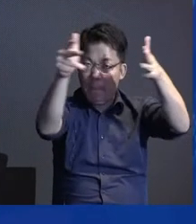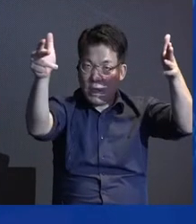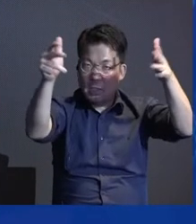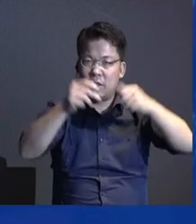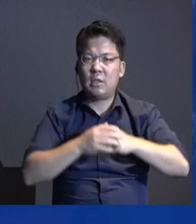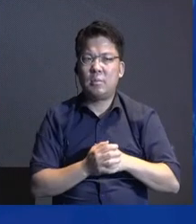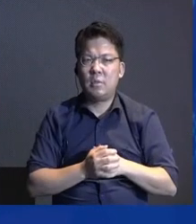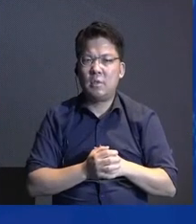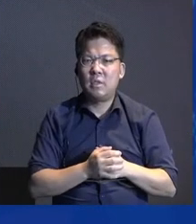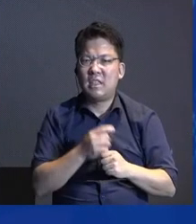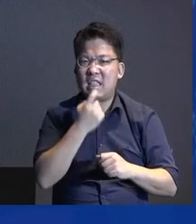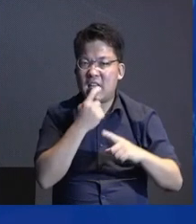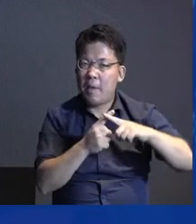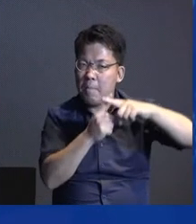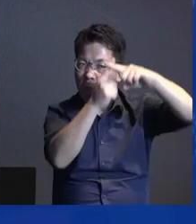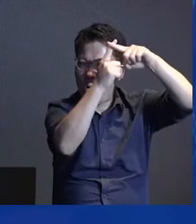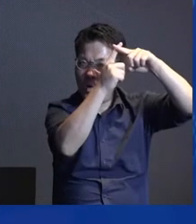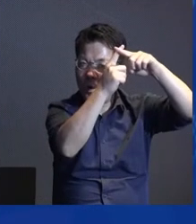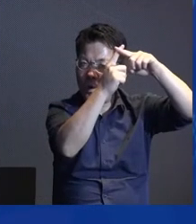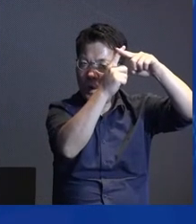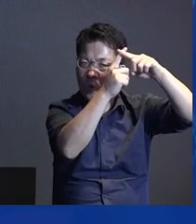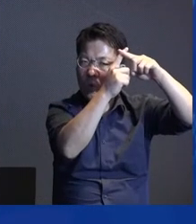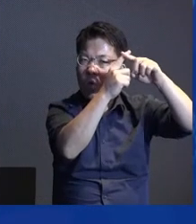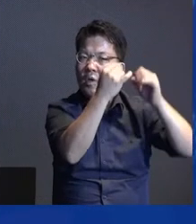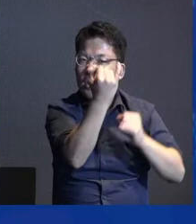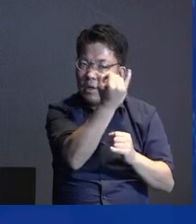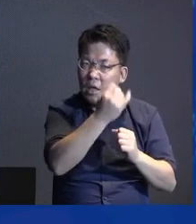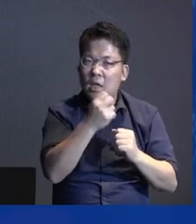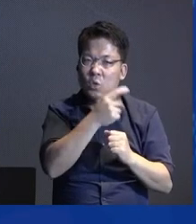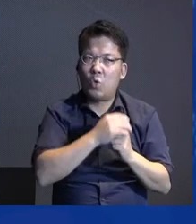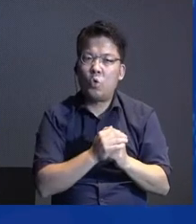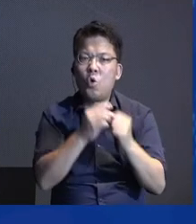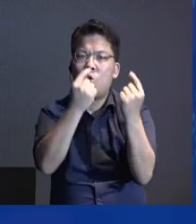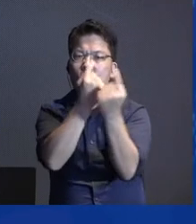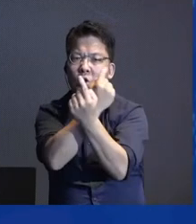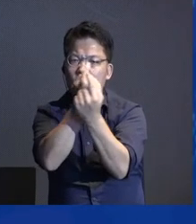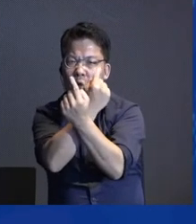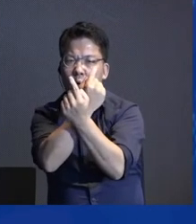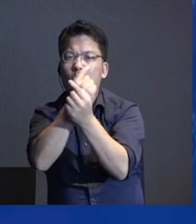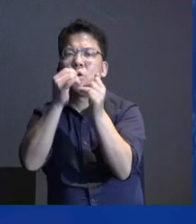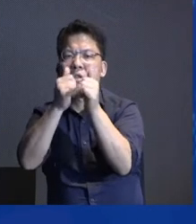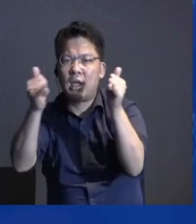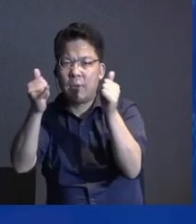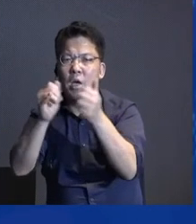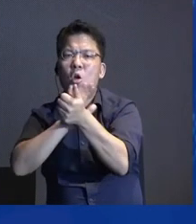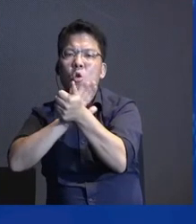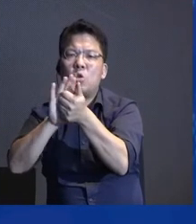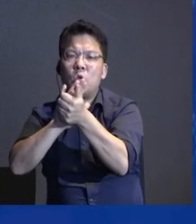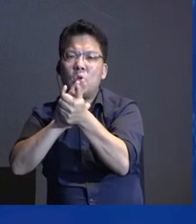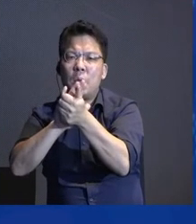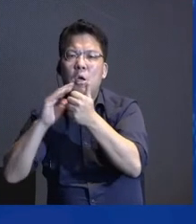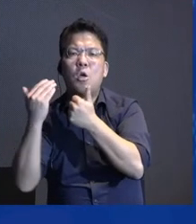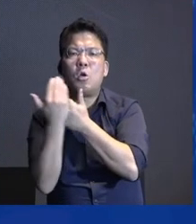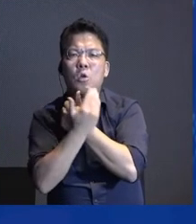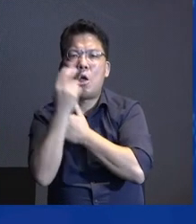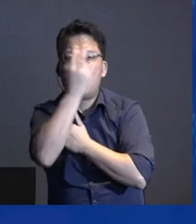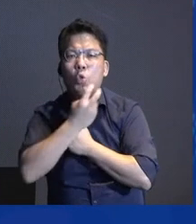workers. After starting Gheno, over 40 people were moved into living in the same building.